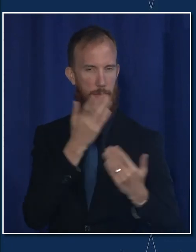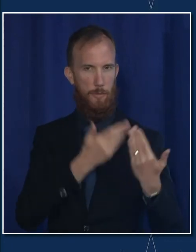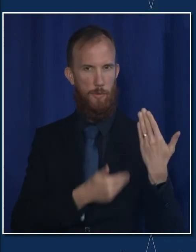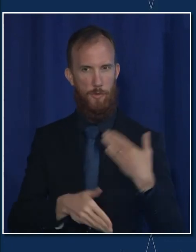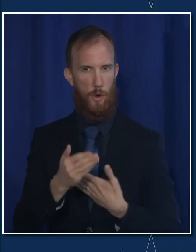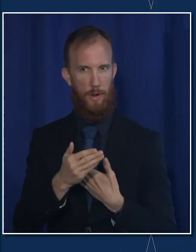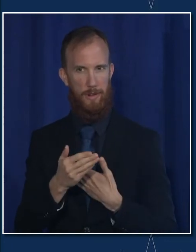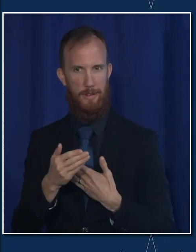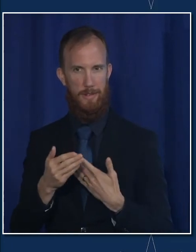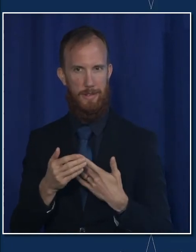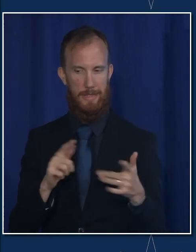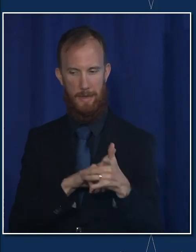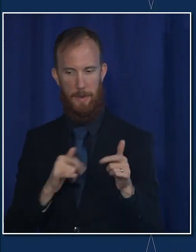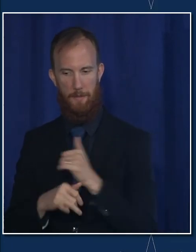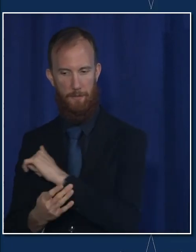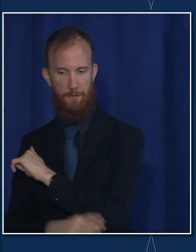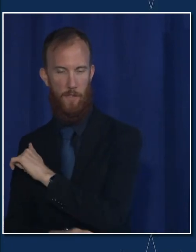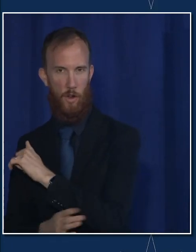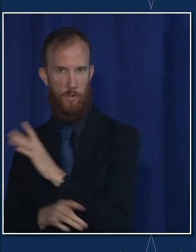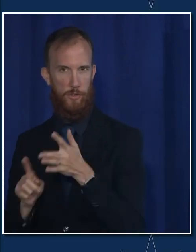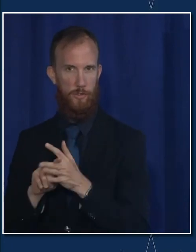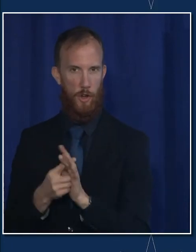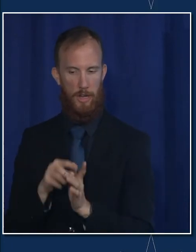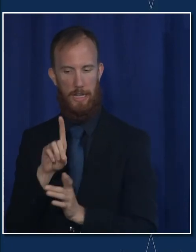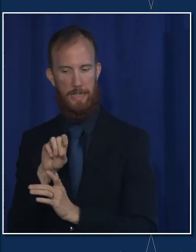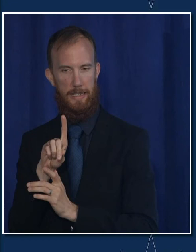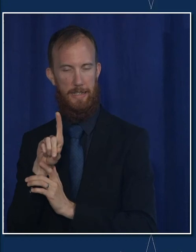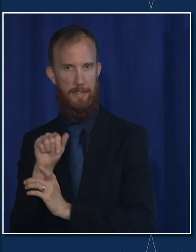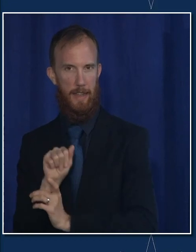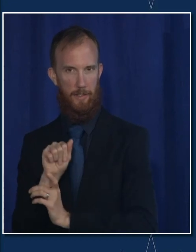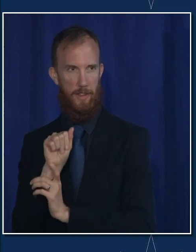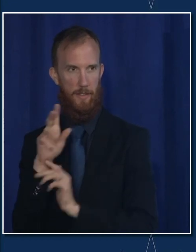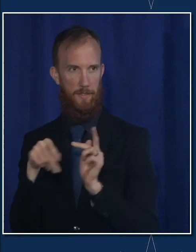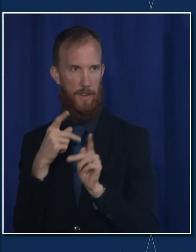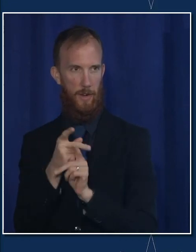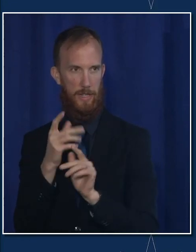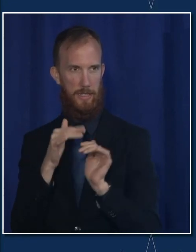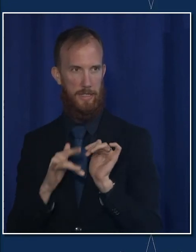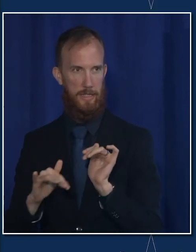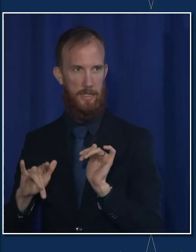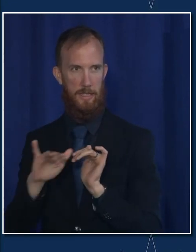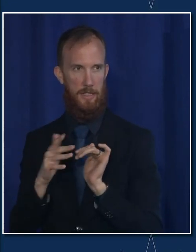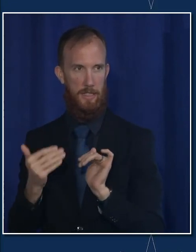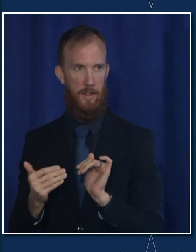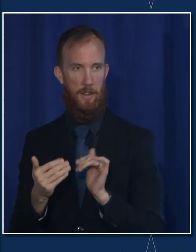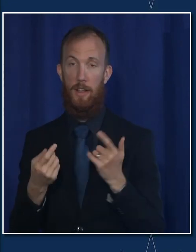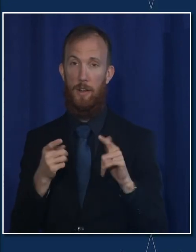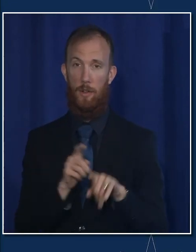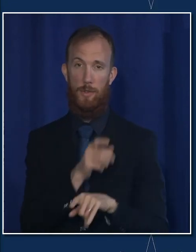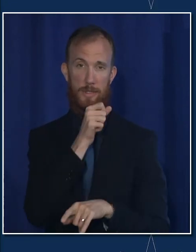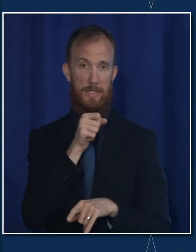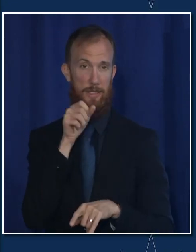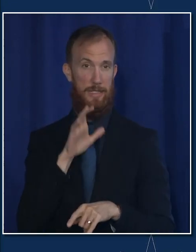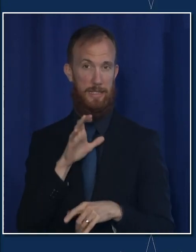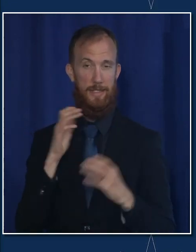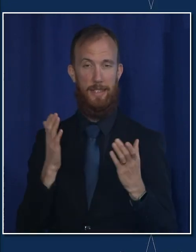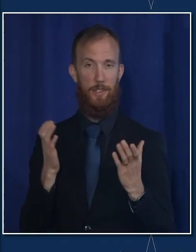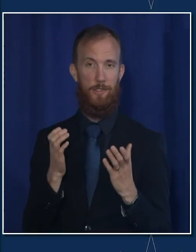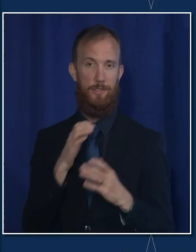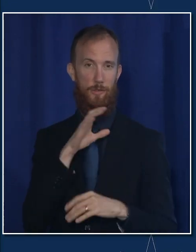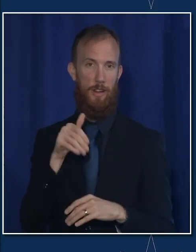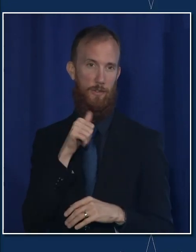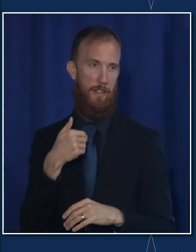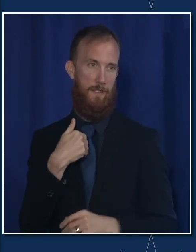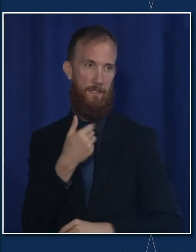coming of fall, and with the Delta variant that's Sure. not going to go away right now, Sure. and the number of seniors in Chicago who are unvaccinated?